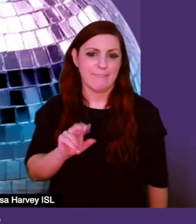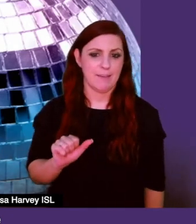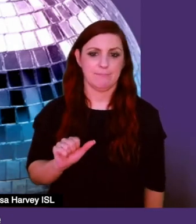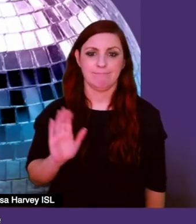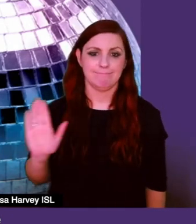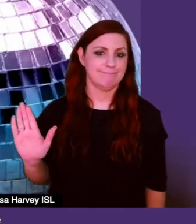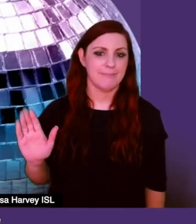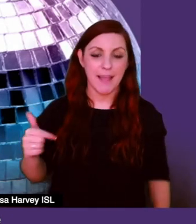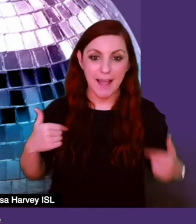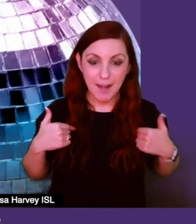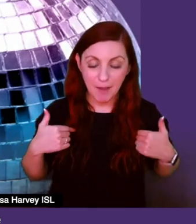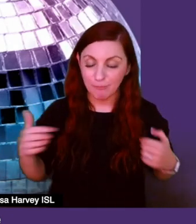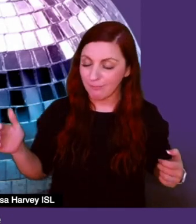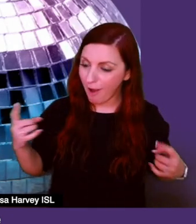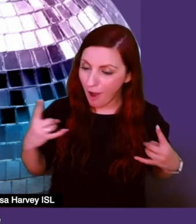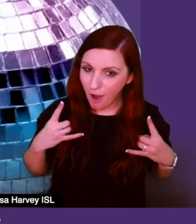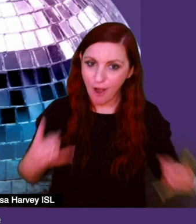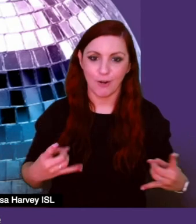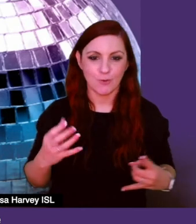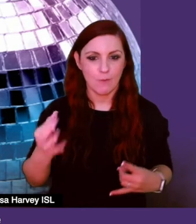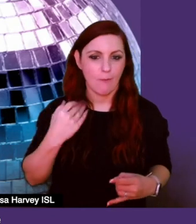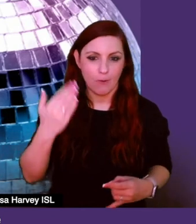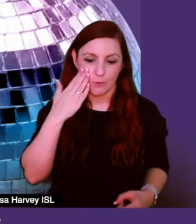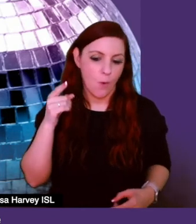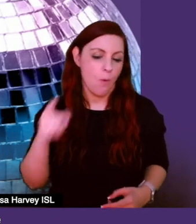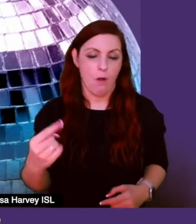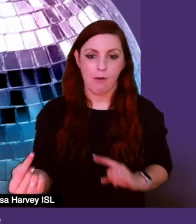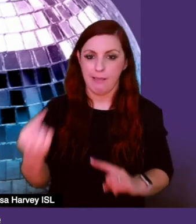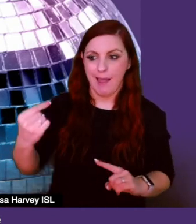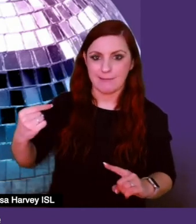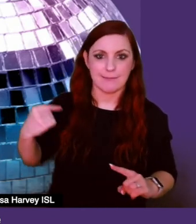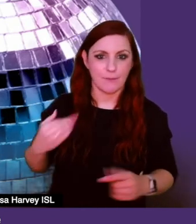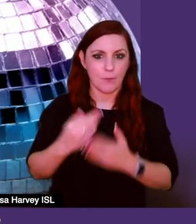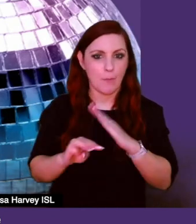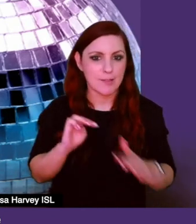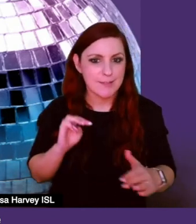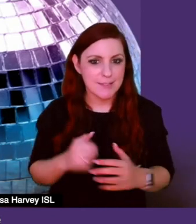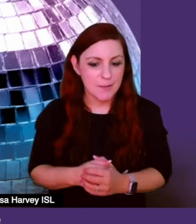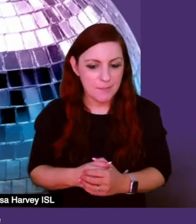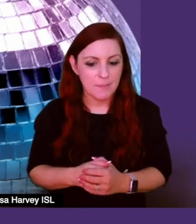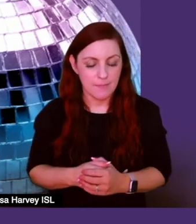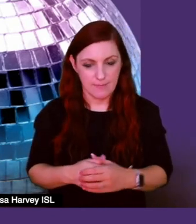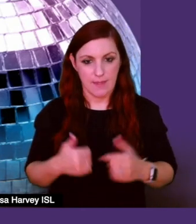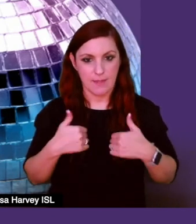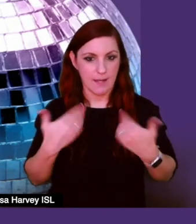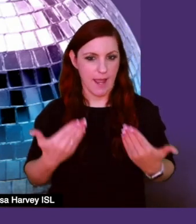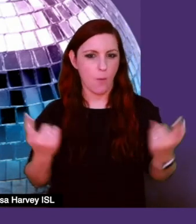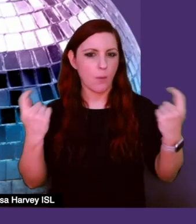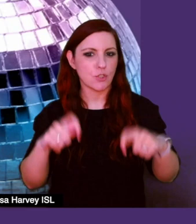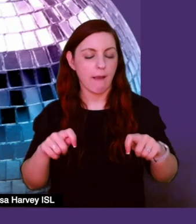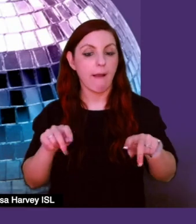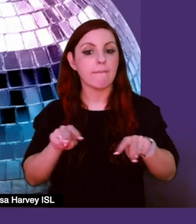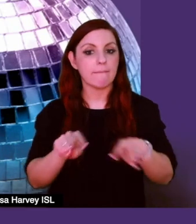diva, and I'm totally honored to have gotten to know her over the past few months. I will